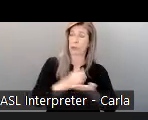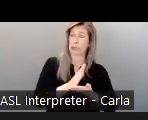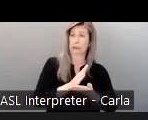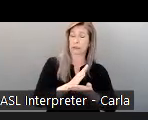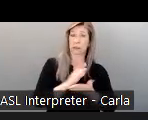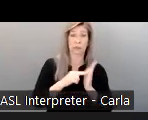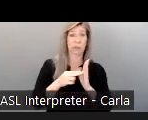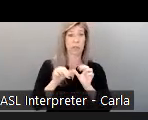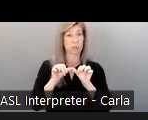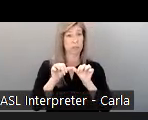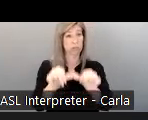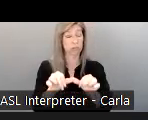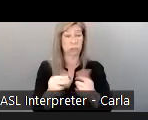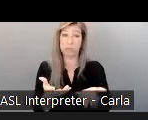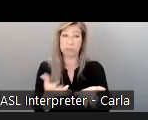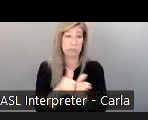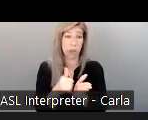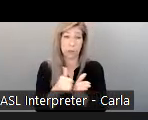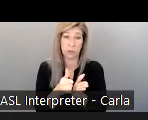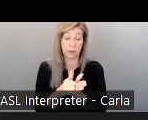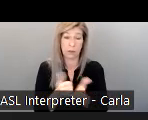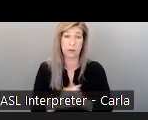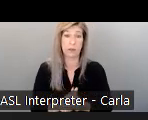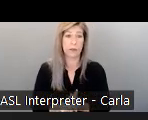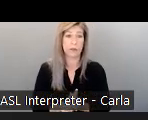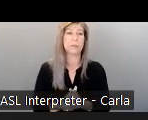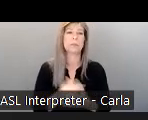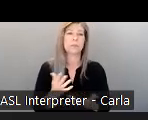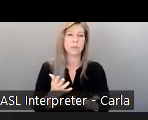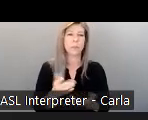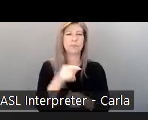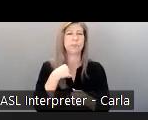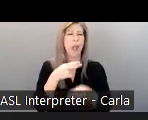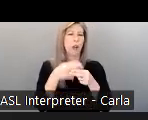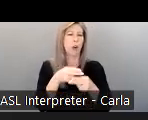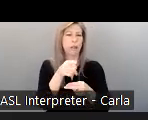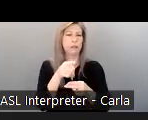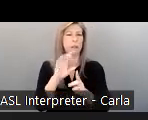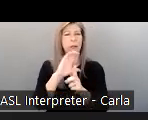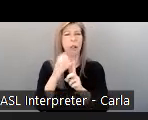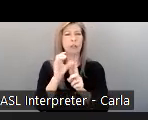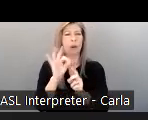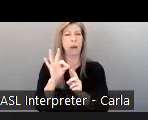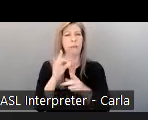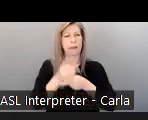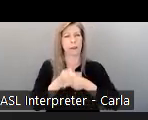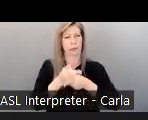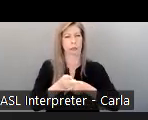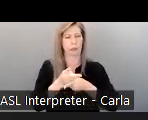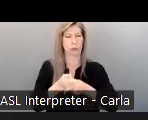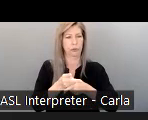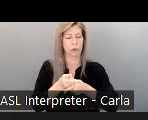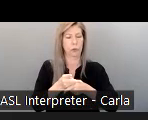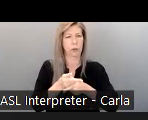So I'm calling it culture of care. So things that really support with these kind of